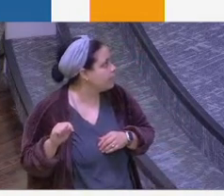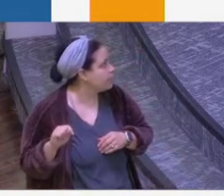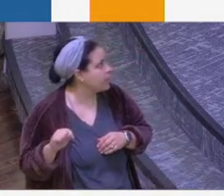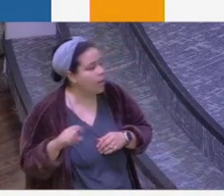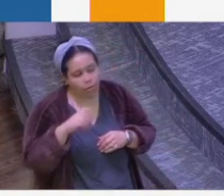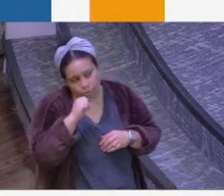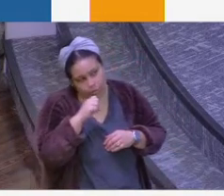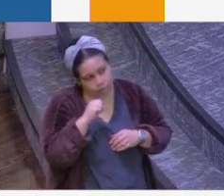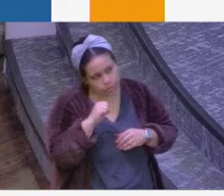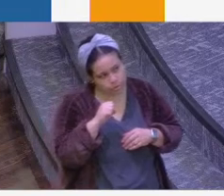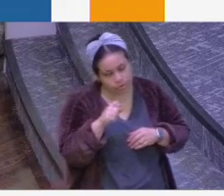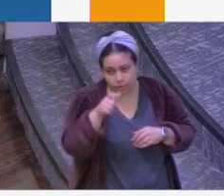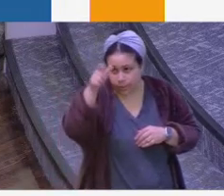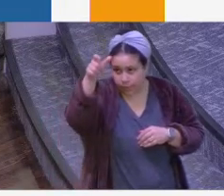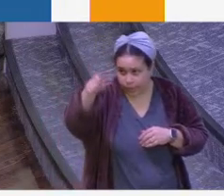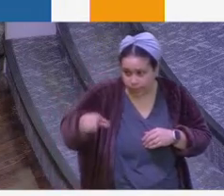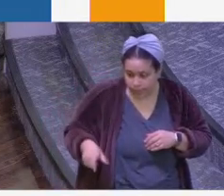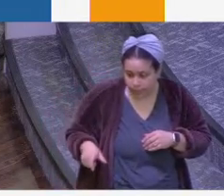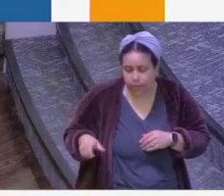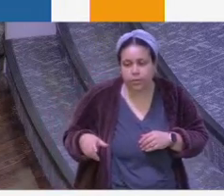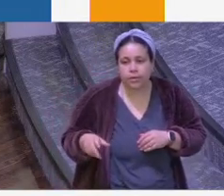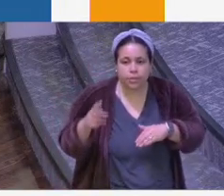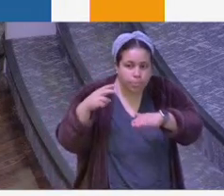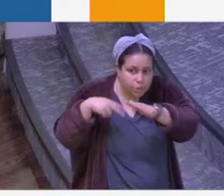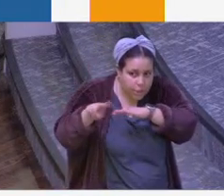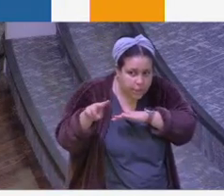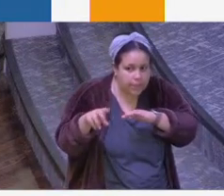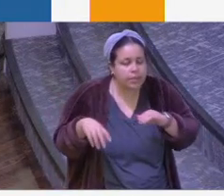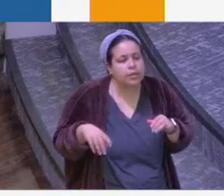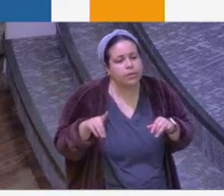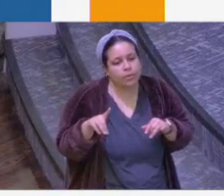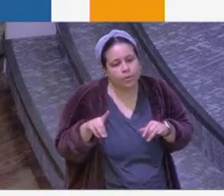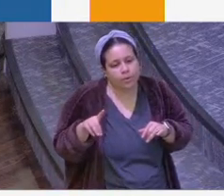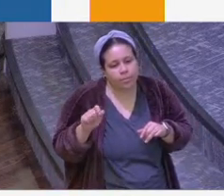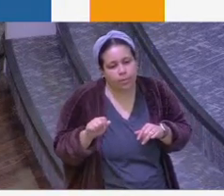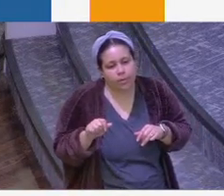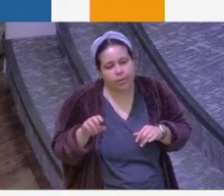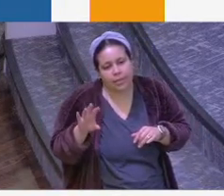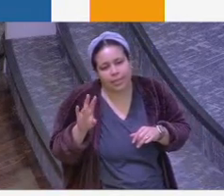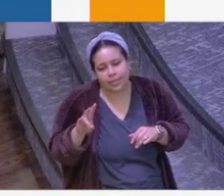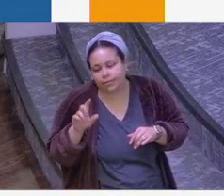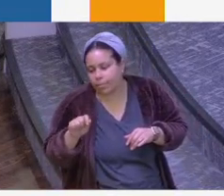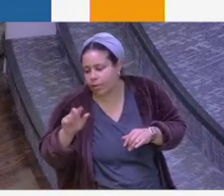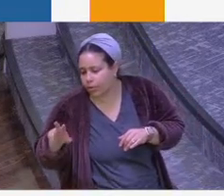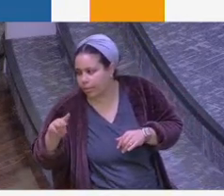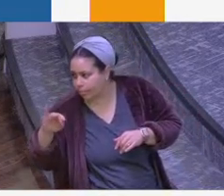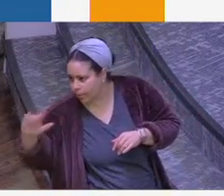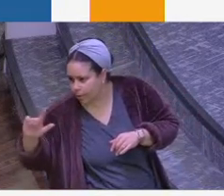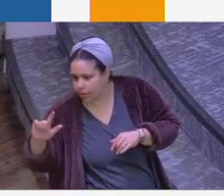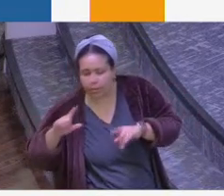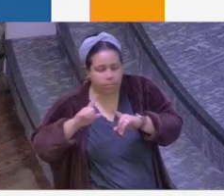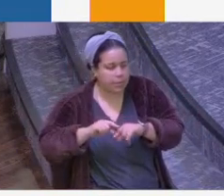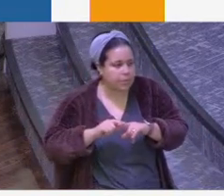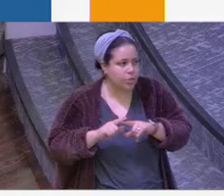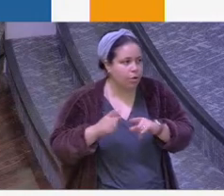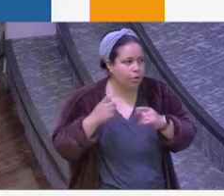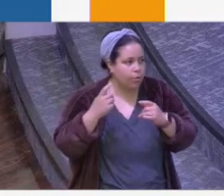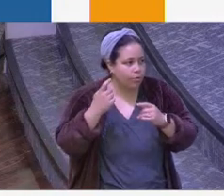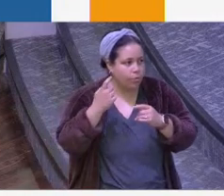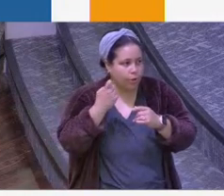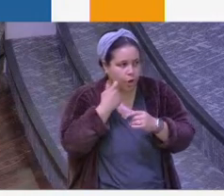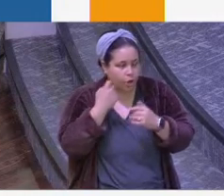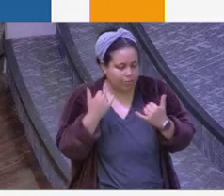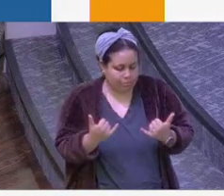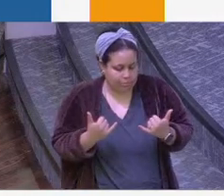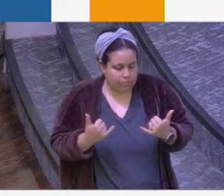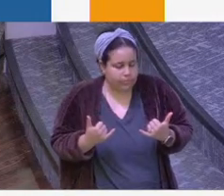is projected. We, 1 mil would bring in about 7.3 million based on the current estimate. Last year, we were at